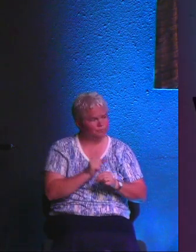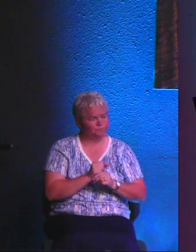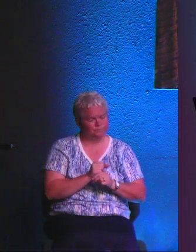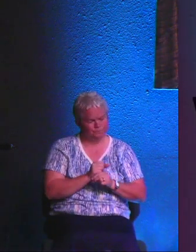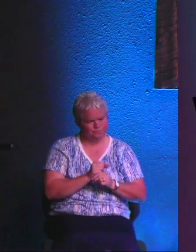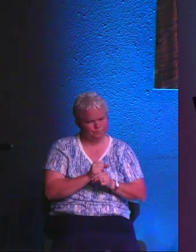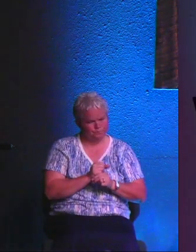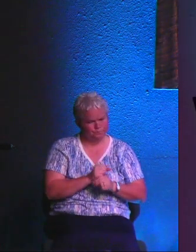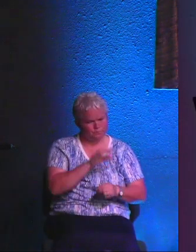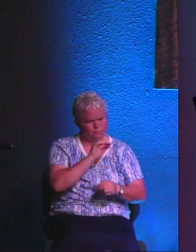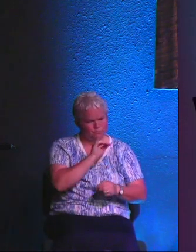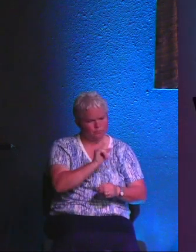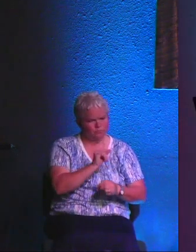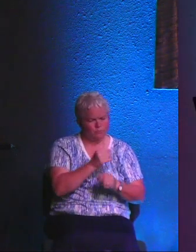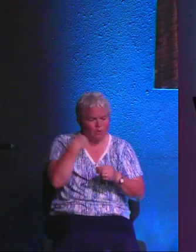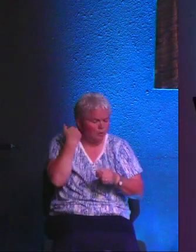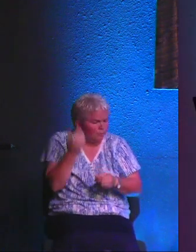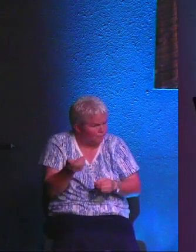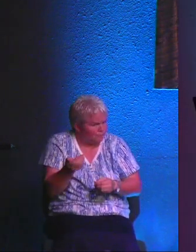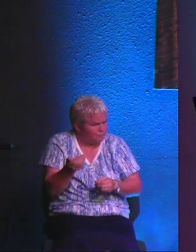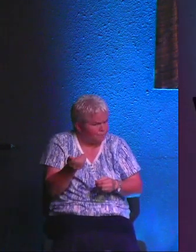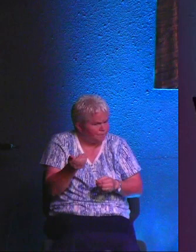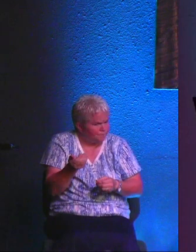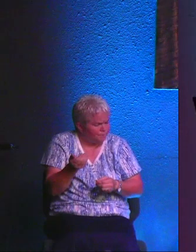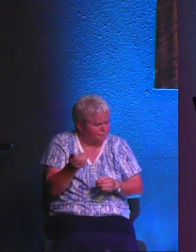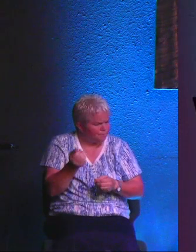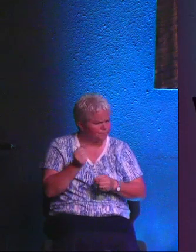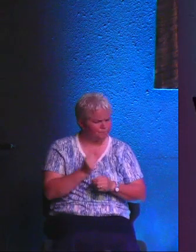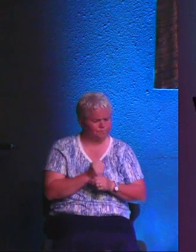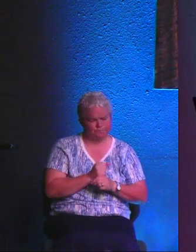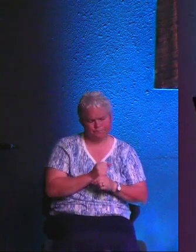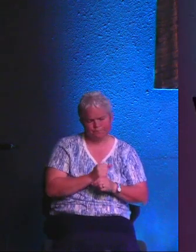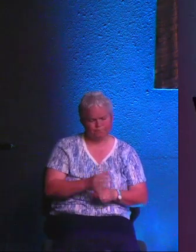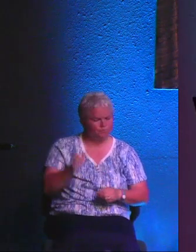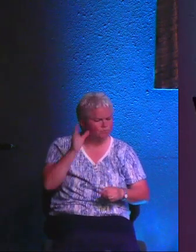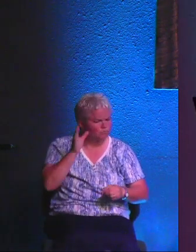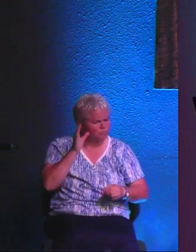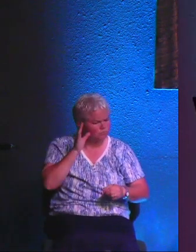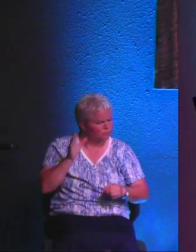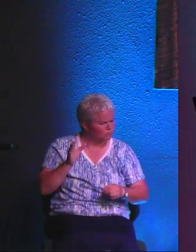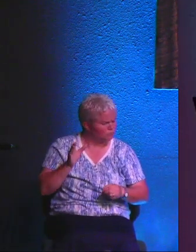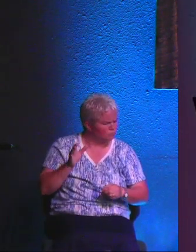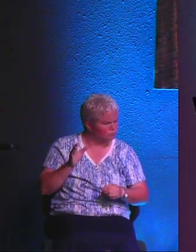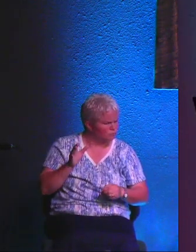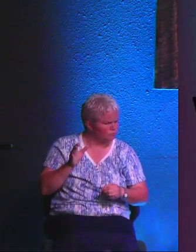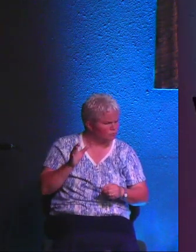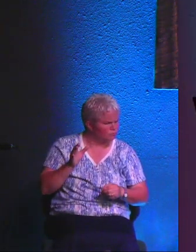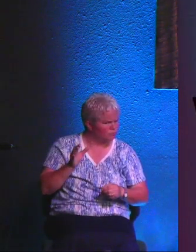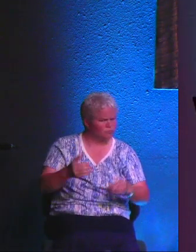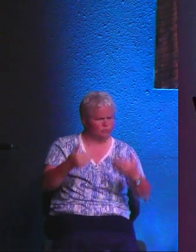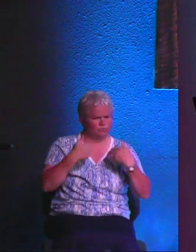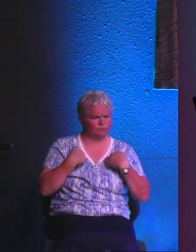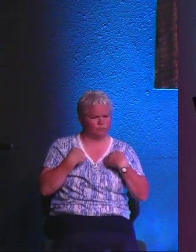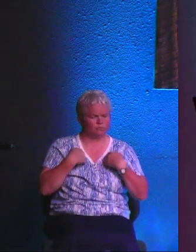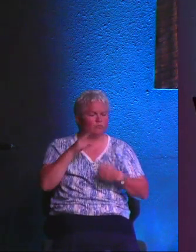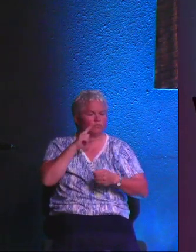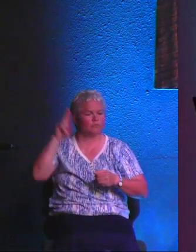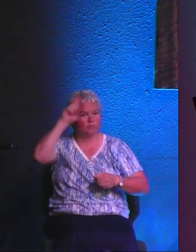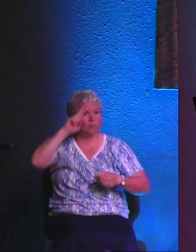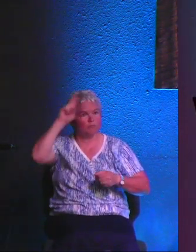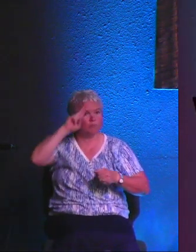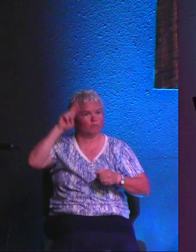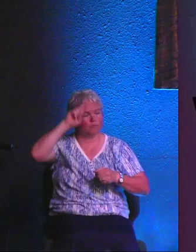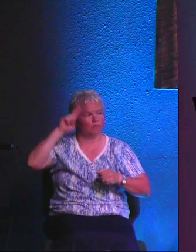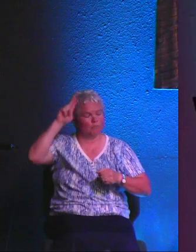sexually abused. I was very shy and fearful, always wanted to be with my mom. My mom had my uncle come